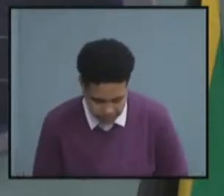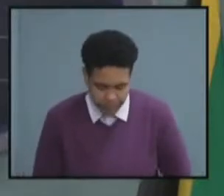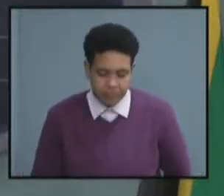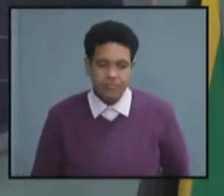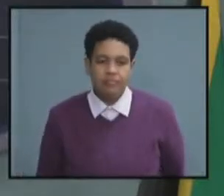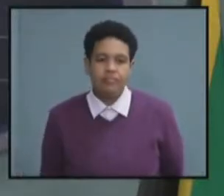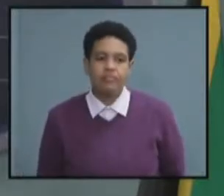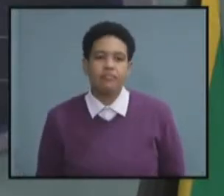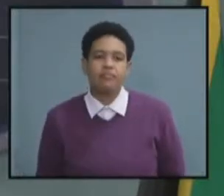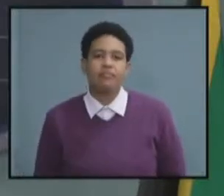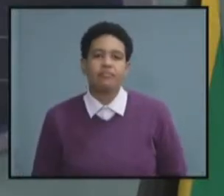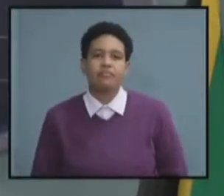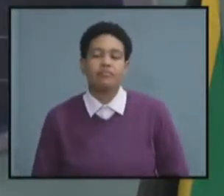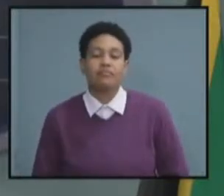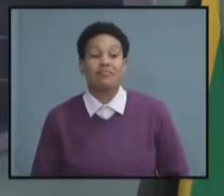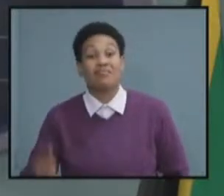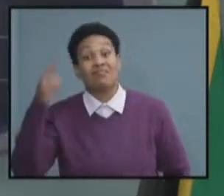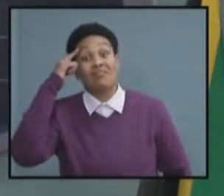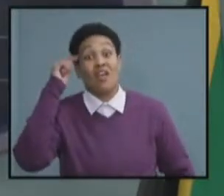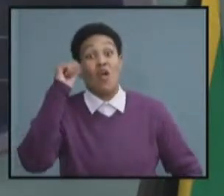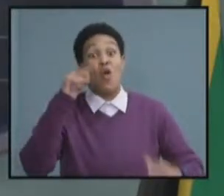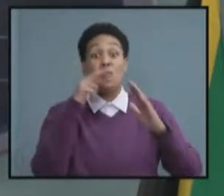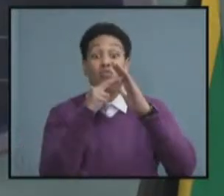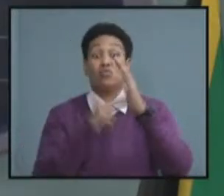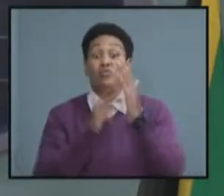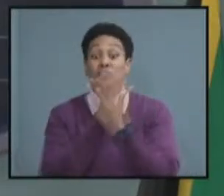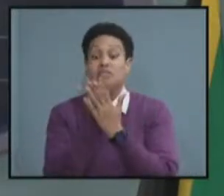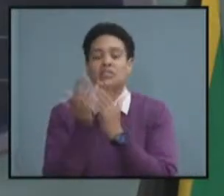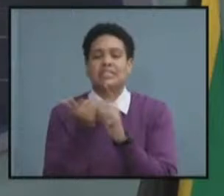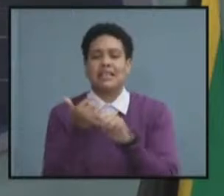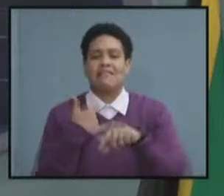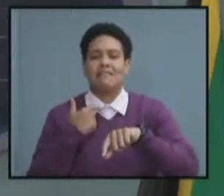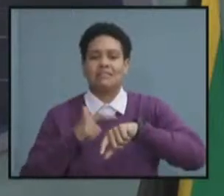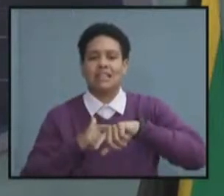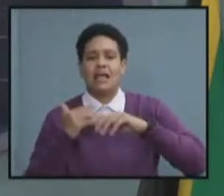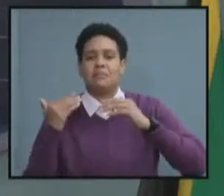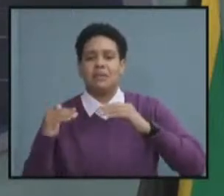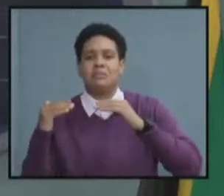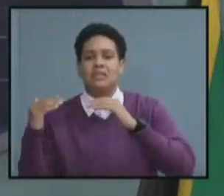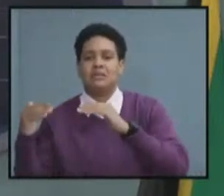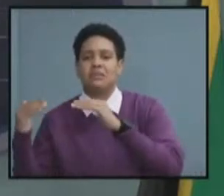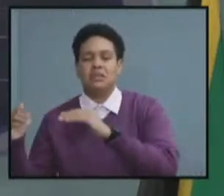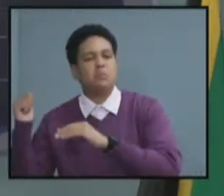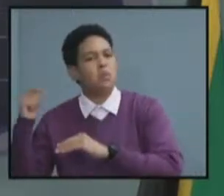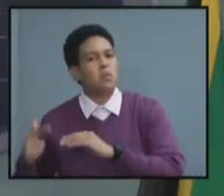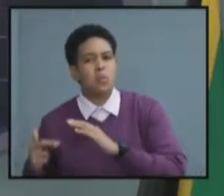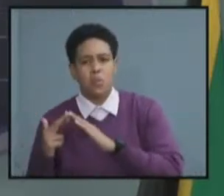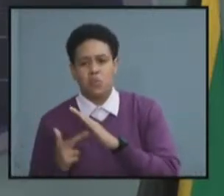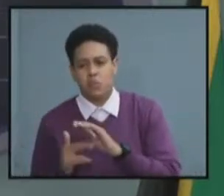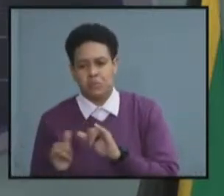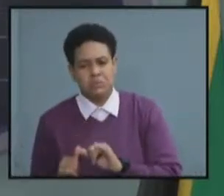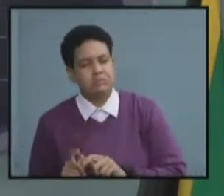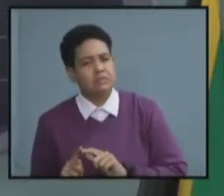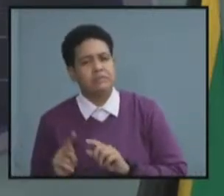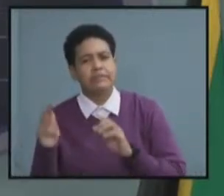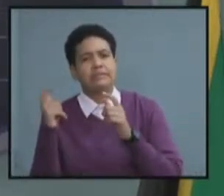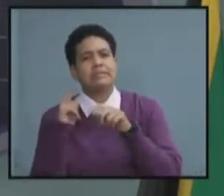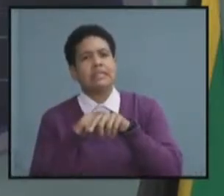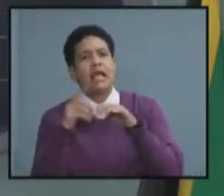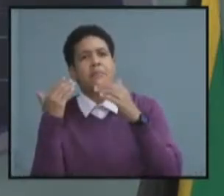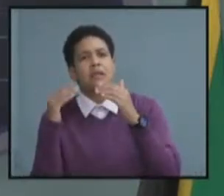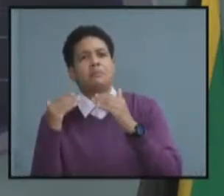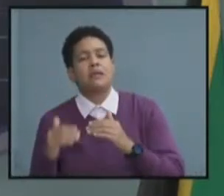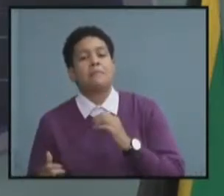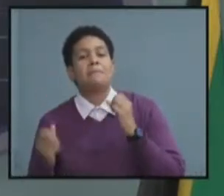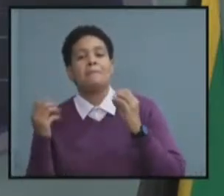Just bear in mind, however, that all the measures have a timeline associated with them. Many of them will expire